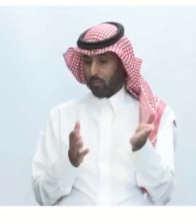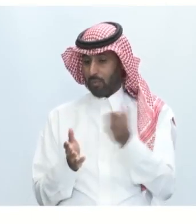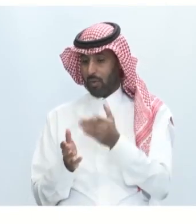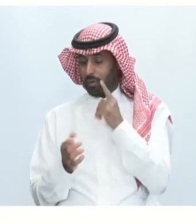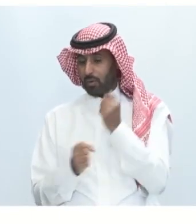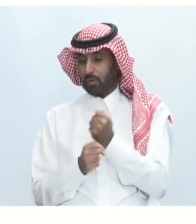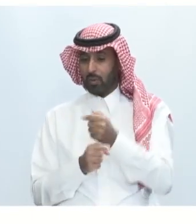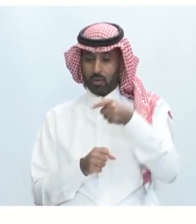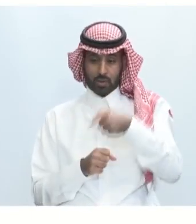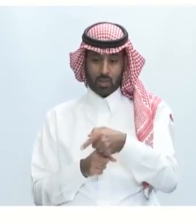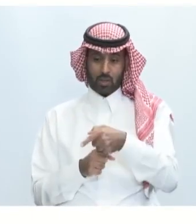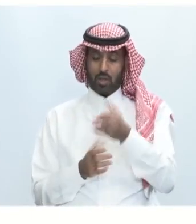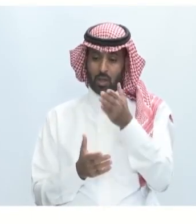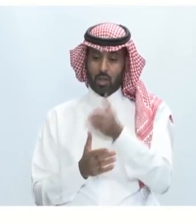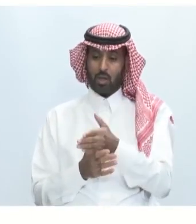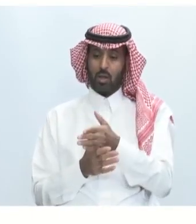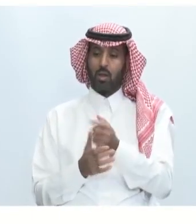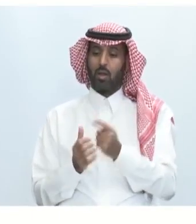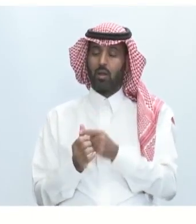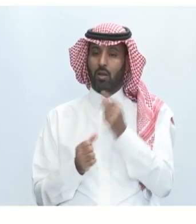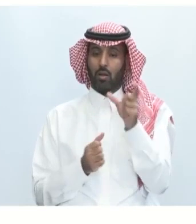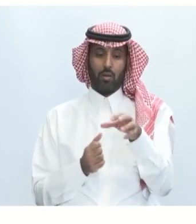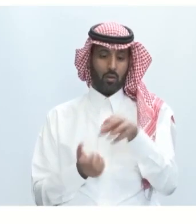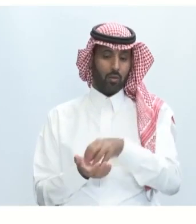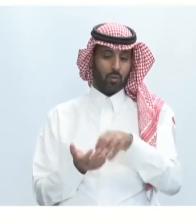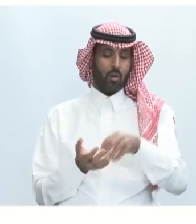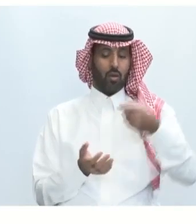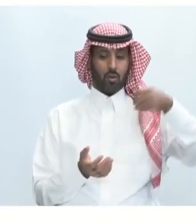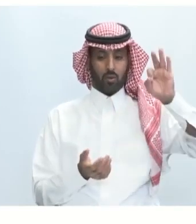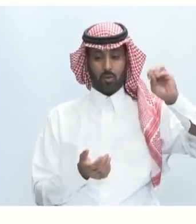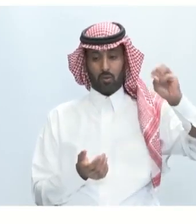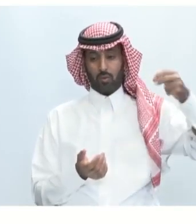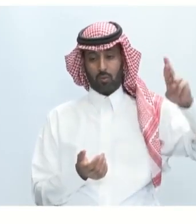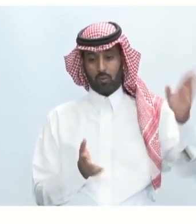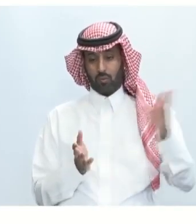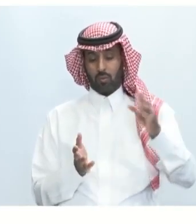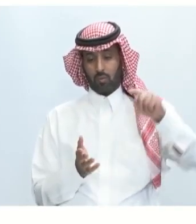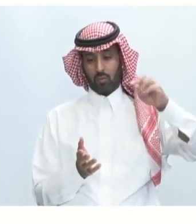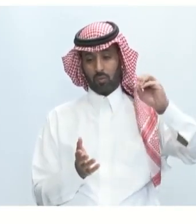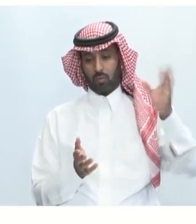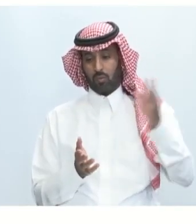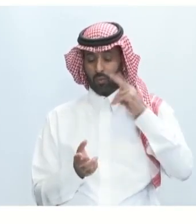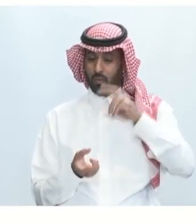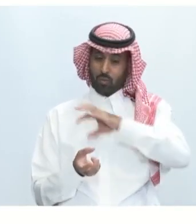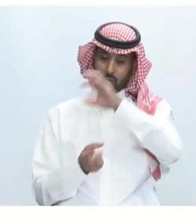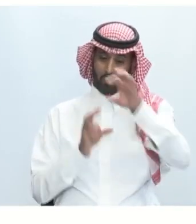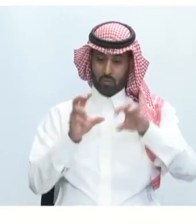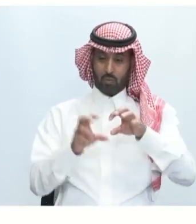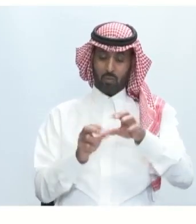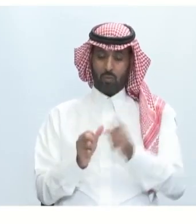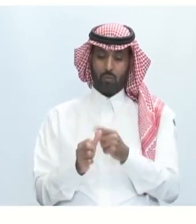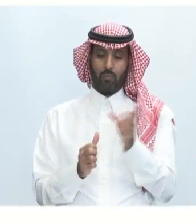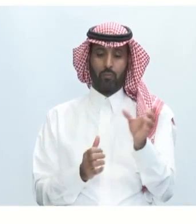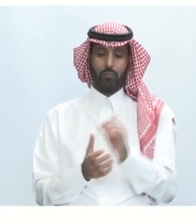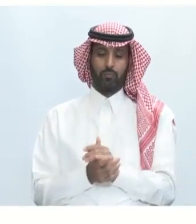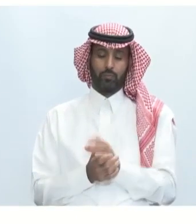direct object and the use of the preposition. So you notice here the indirect object, we can change the position of the indirect